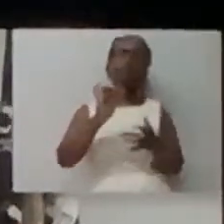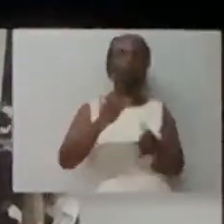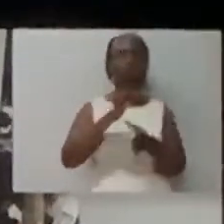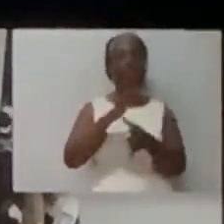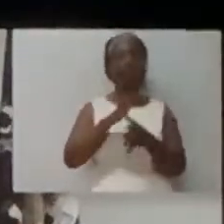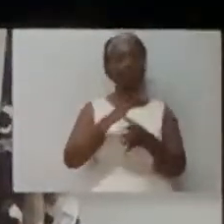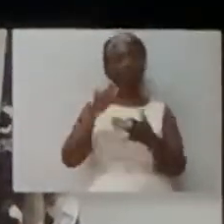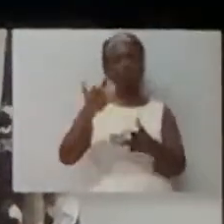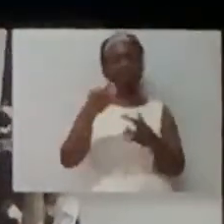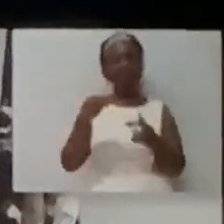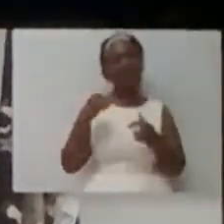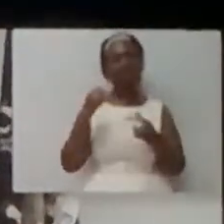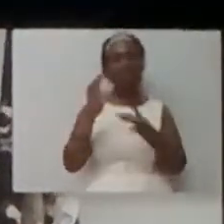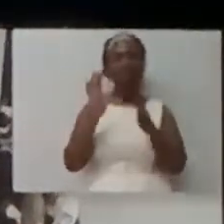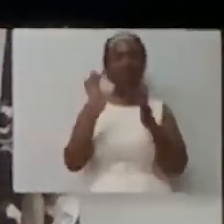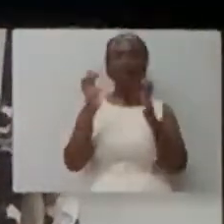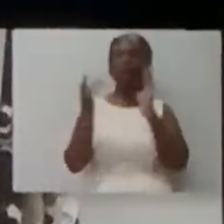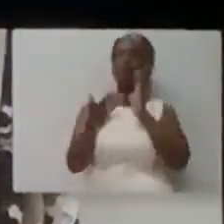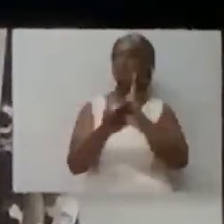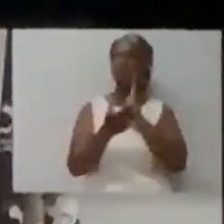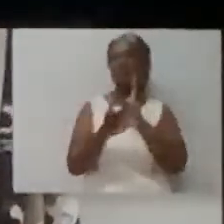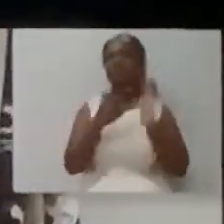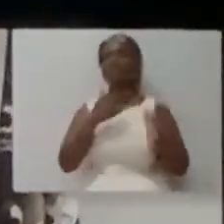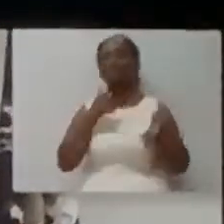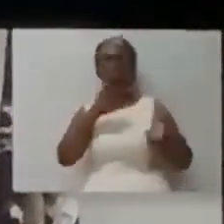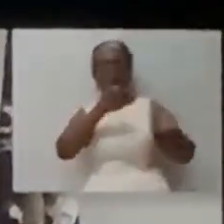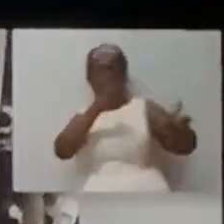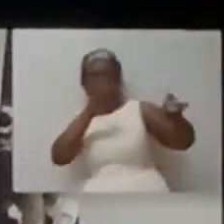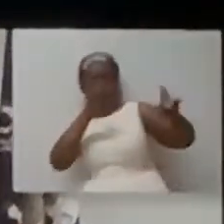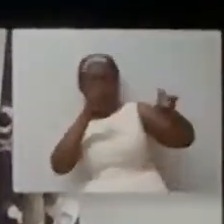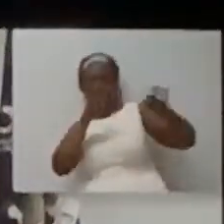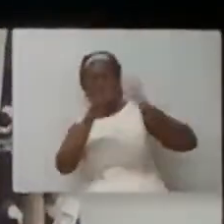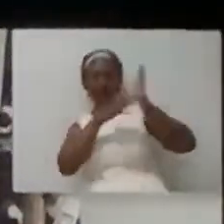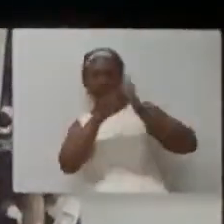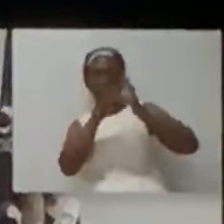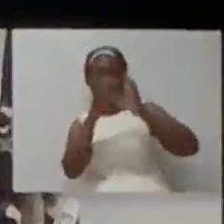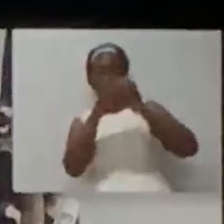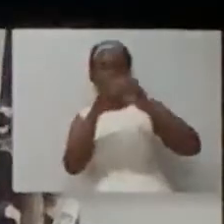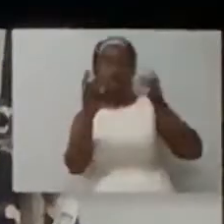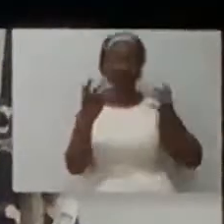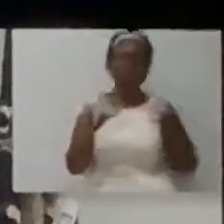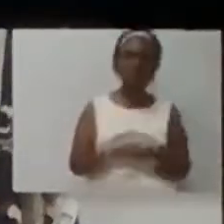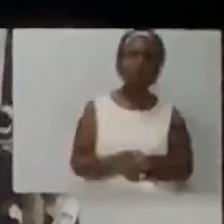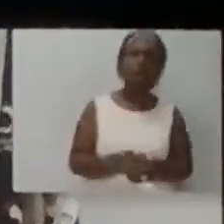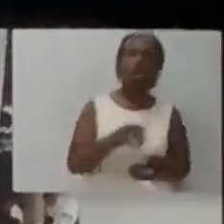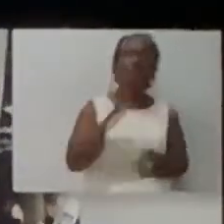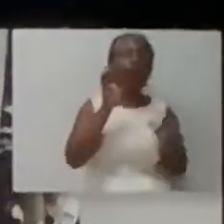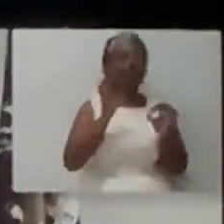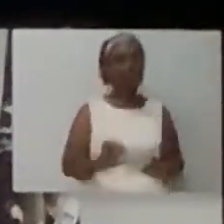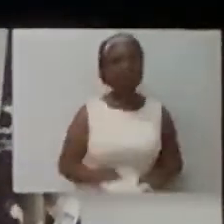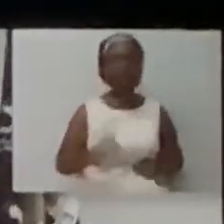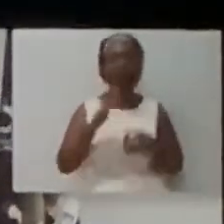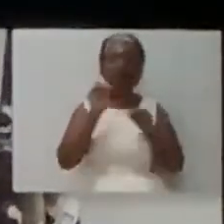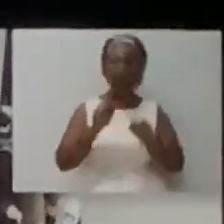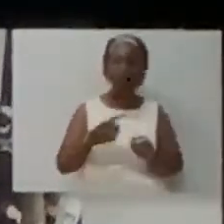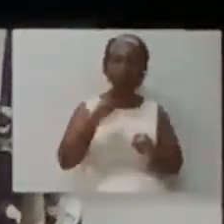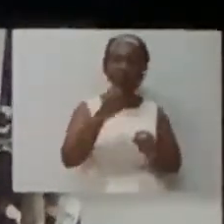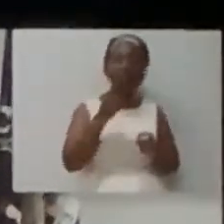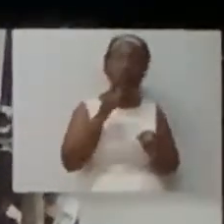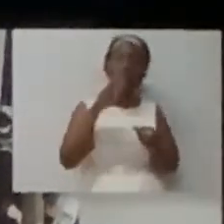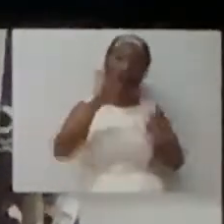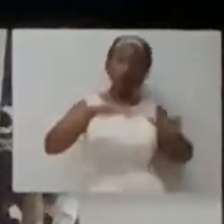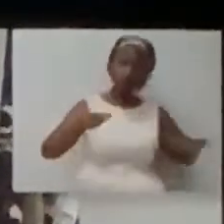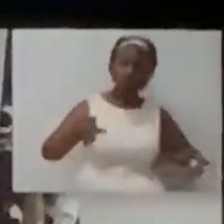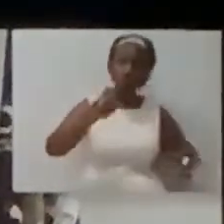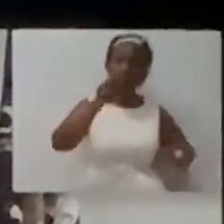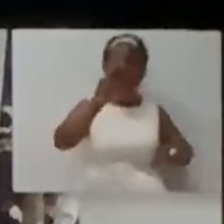a little bit of pain because I'm usually getting pelted with about a million paintballs during the senior trip. You will most certainly be able to tell your children and grandchildren that your high school